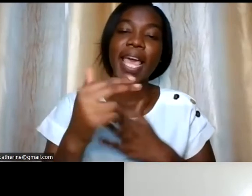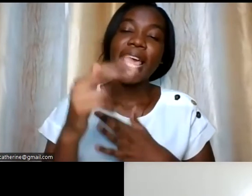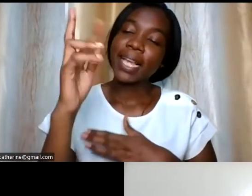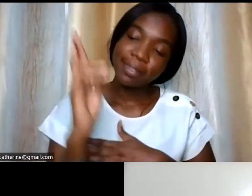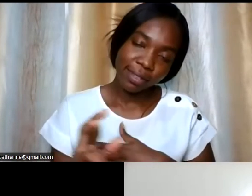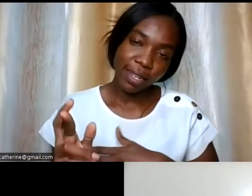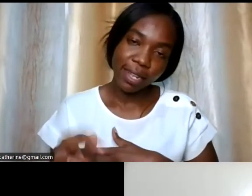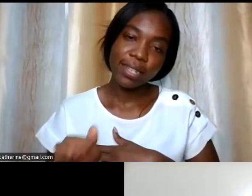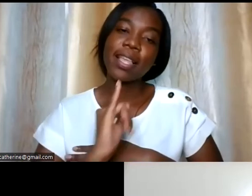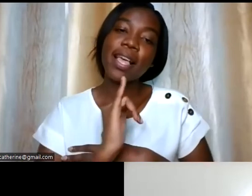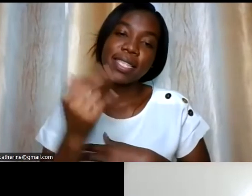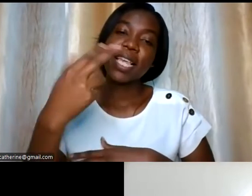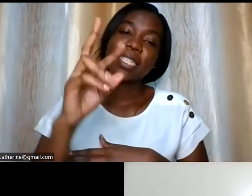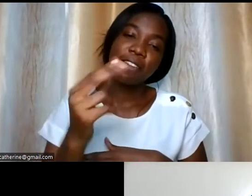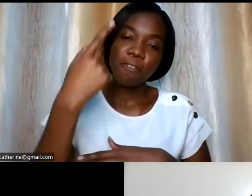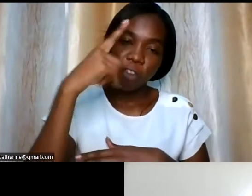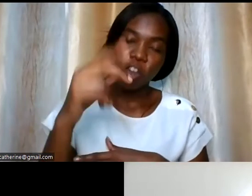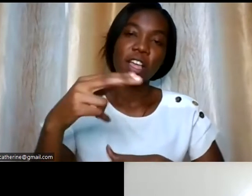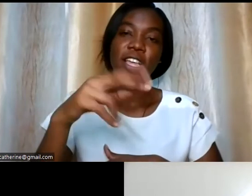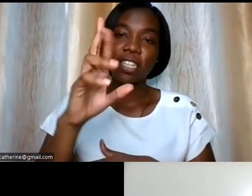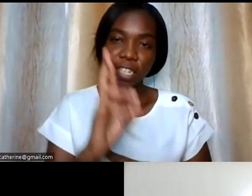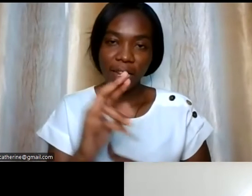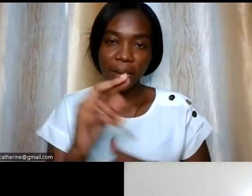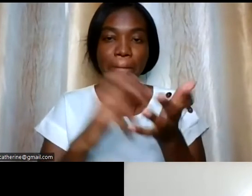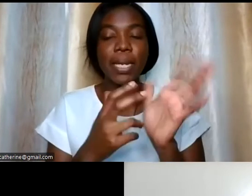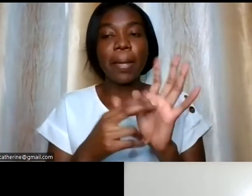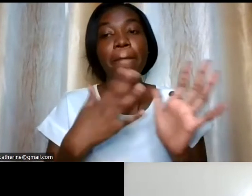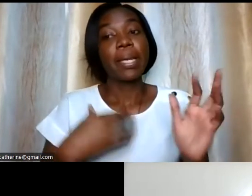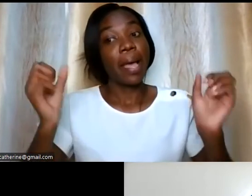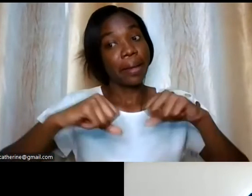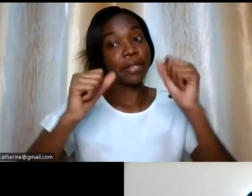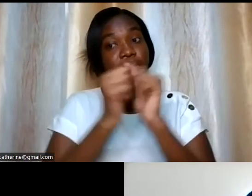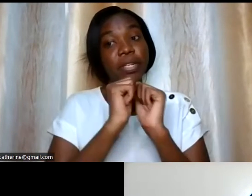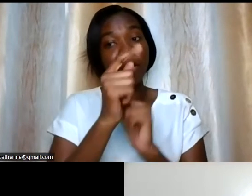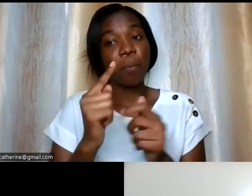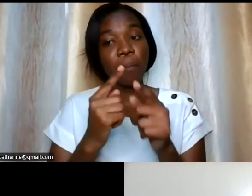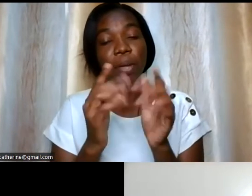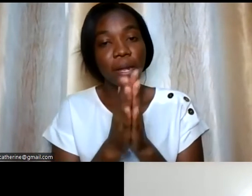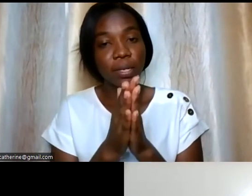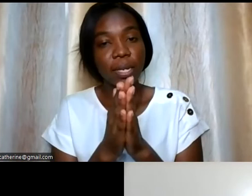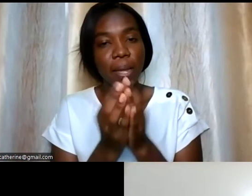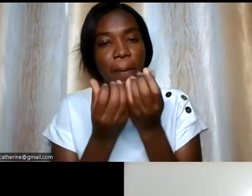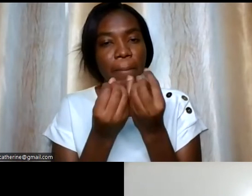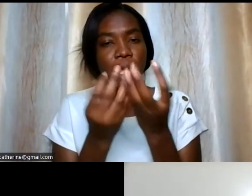the HR to the HR, which I agree with you. And many would ask,